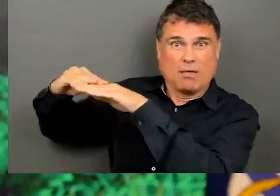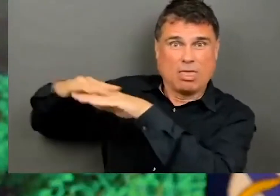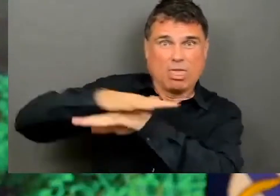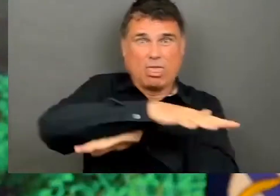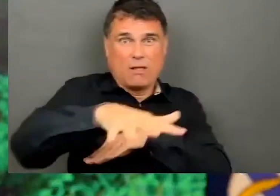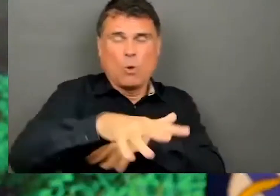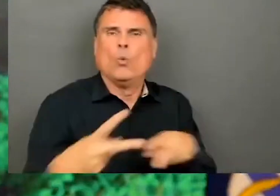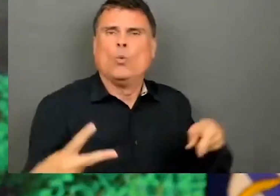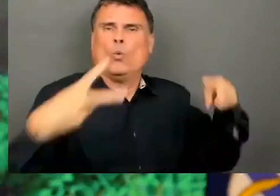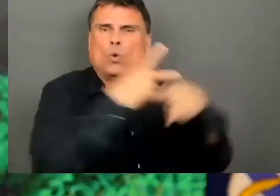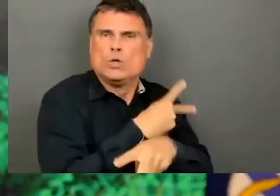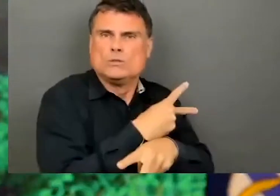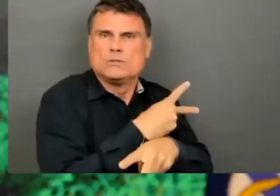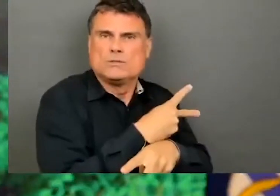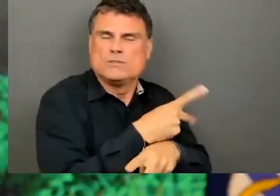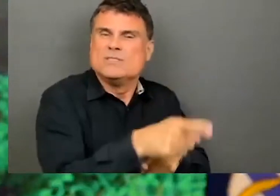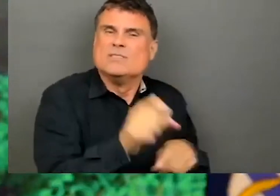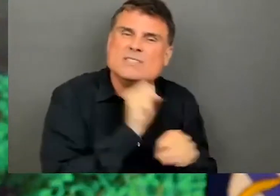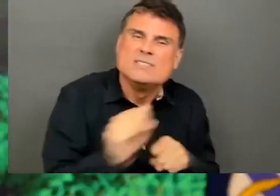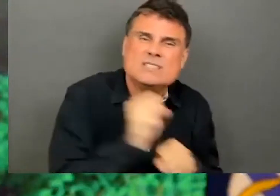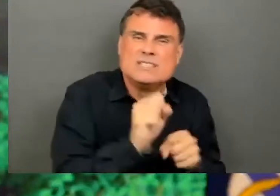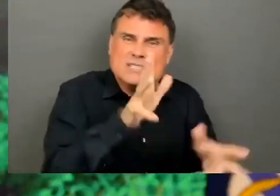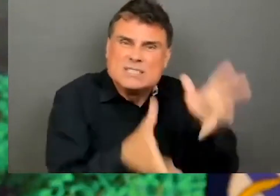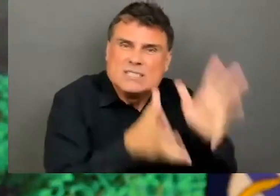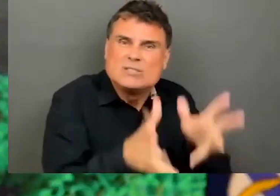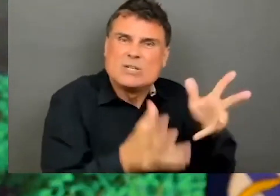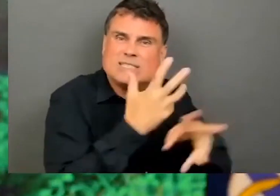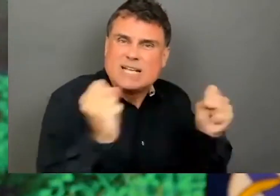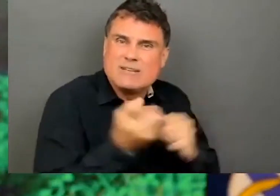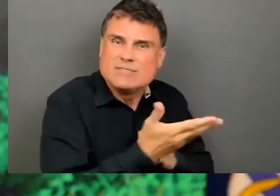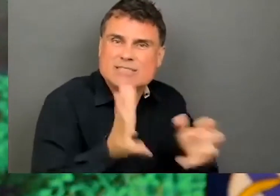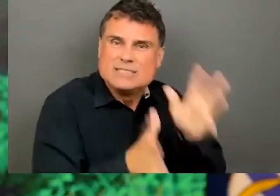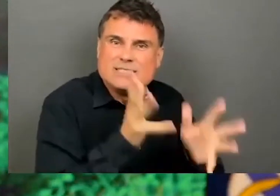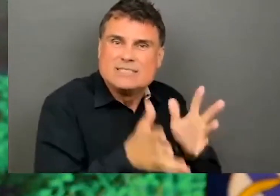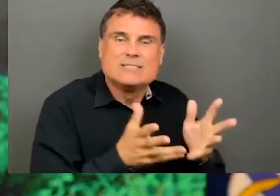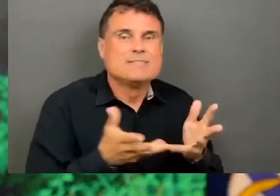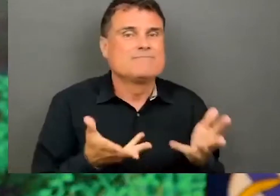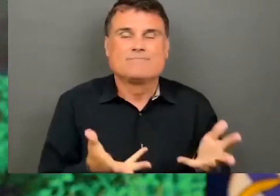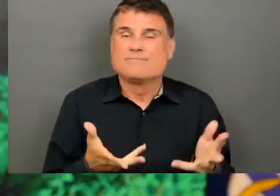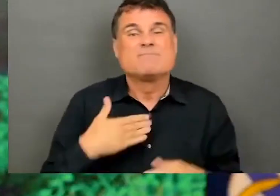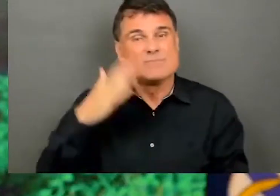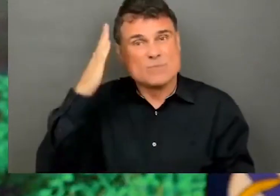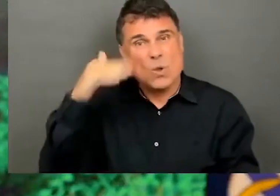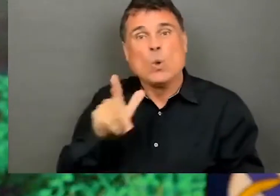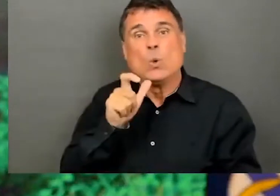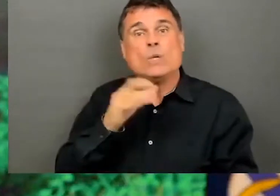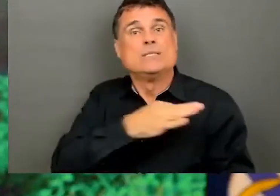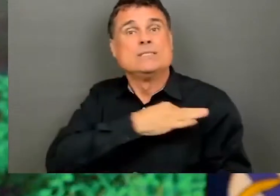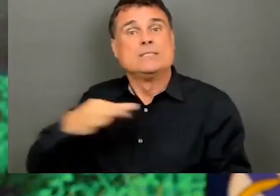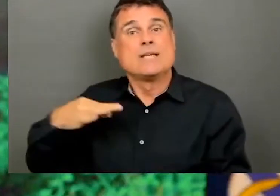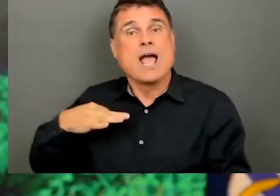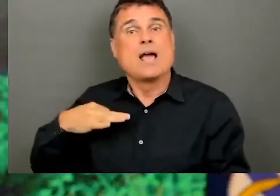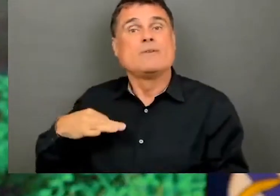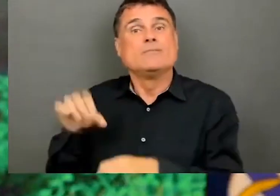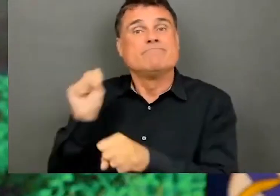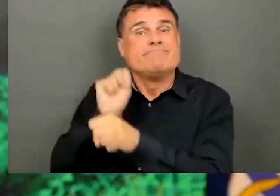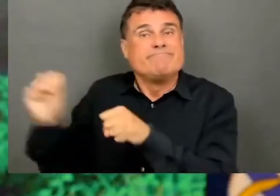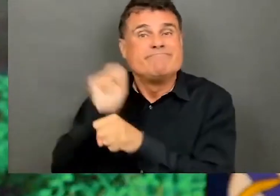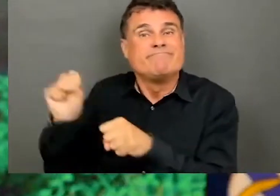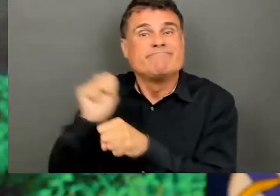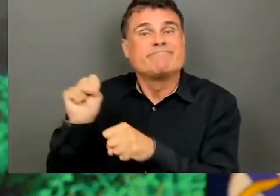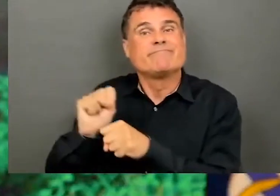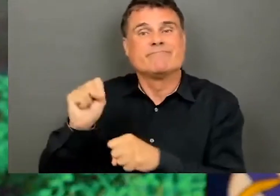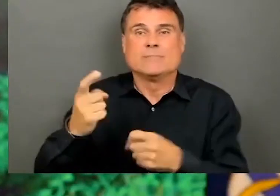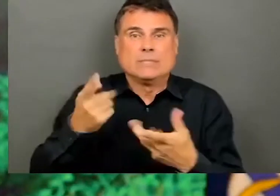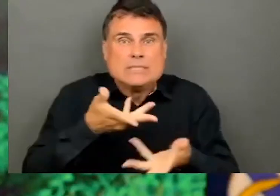also recognize that many working on the front lines have themselves lost friends and peers. For